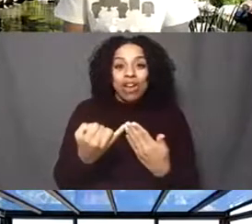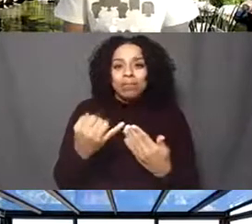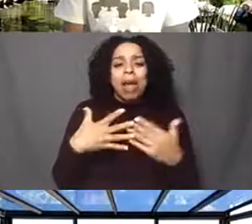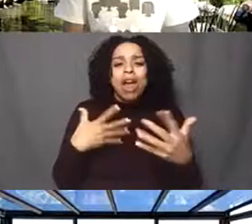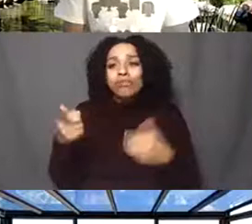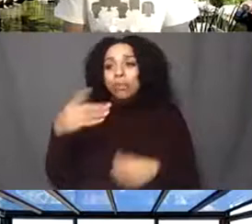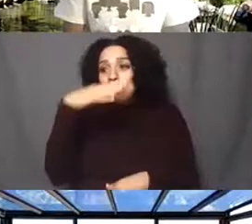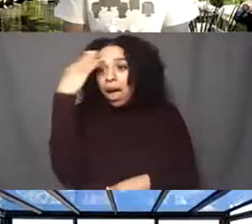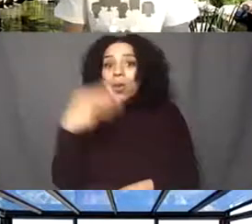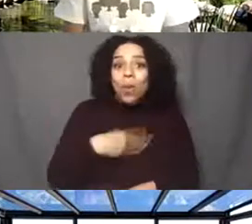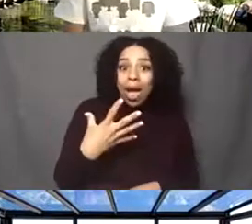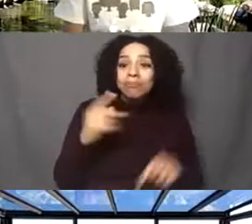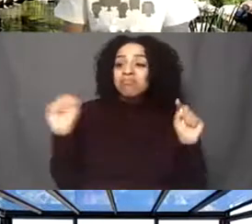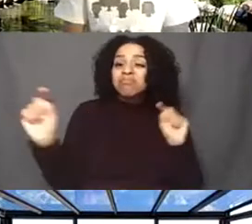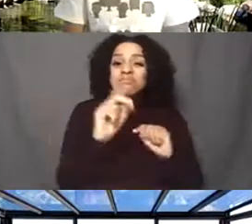in the process.